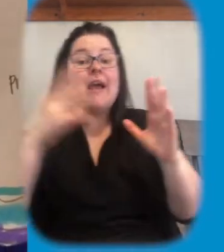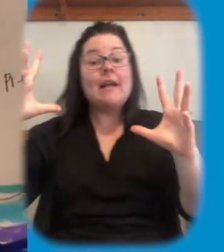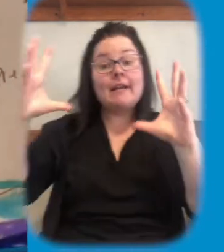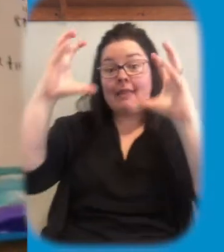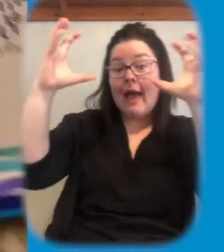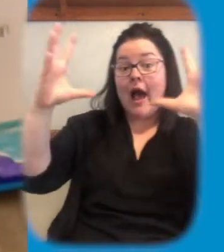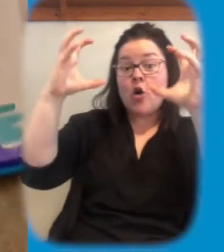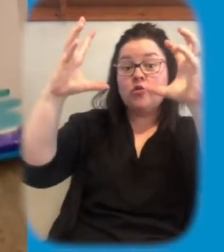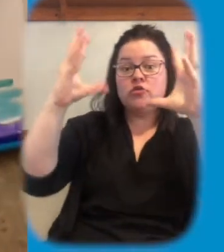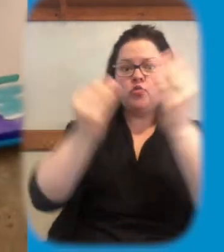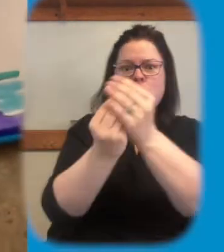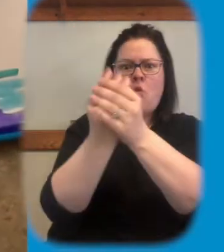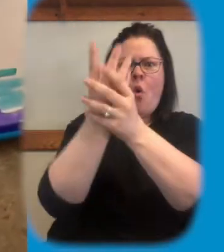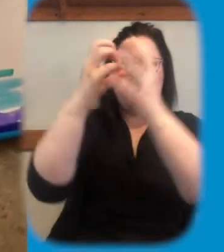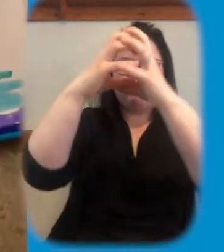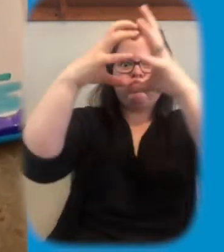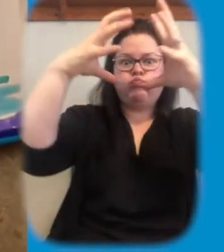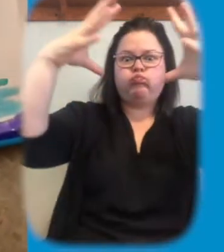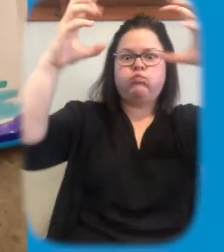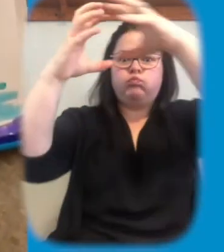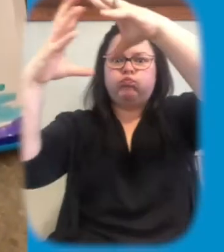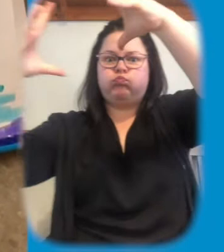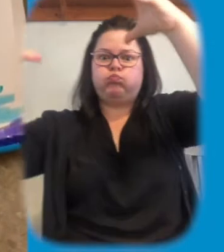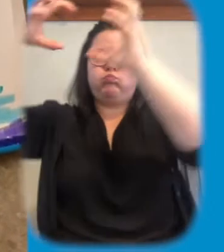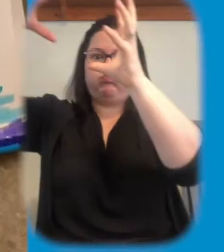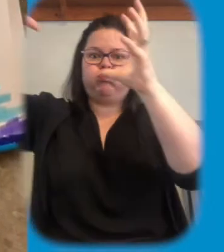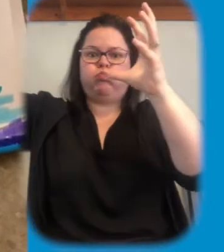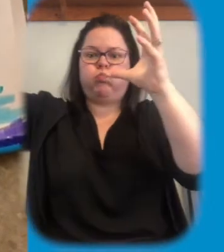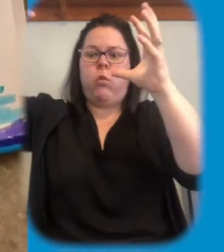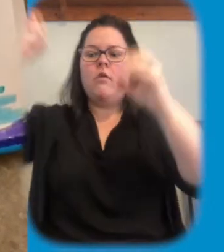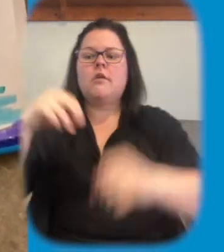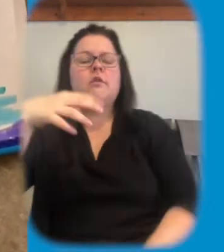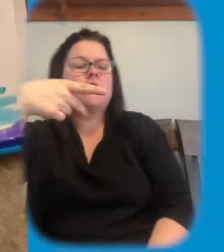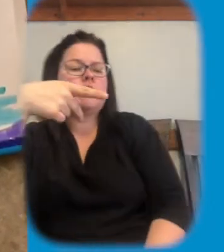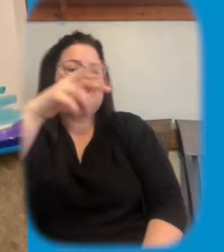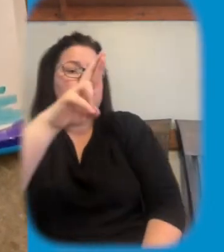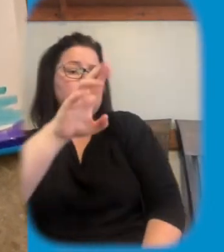clouds. Yeah. And precipitation could be?